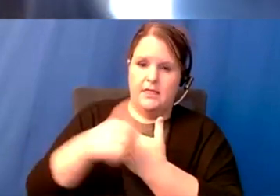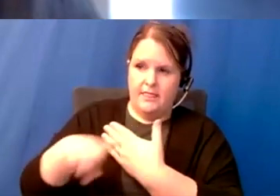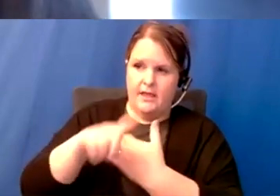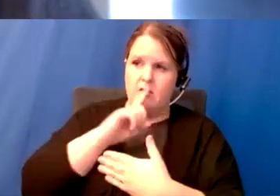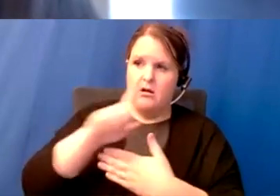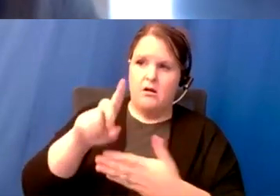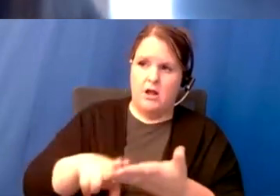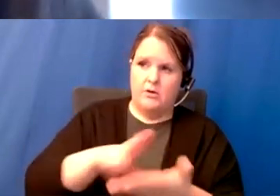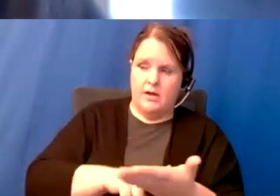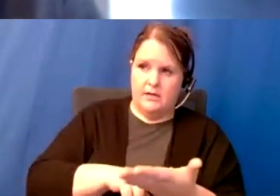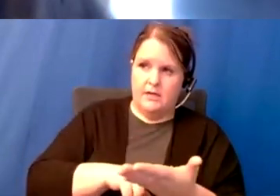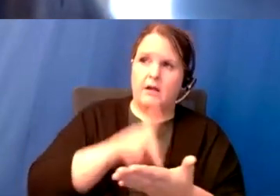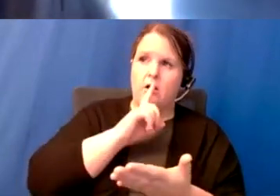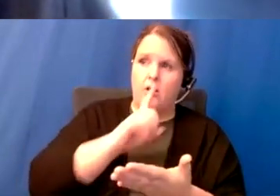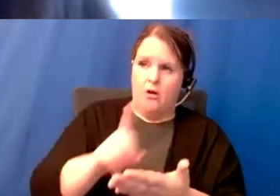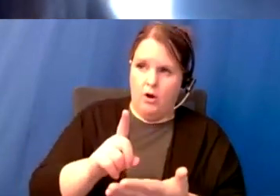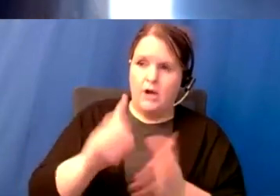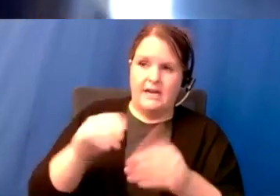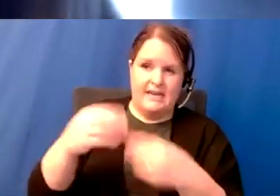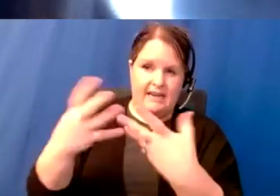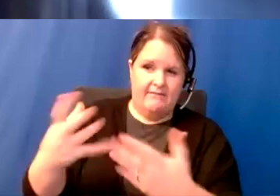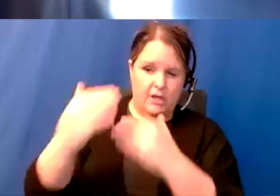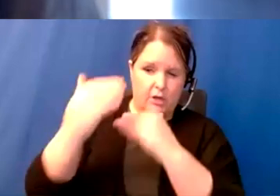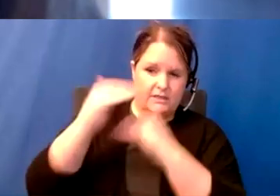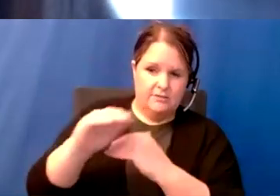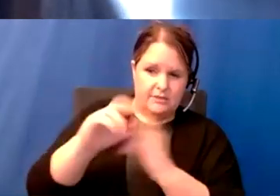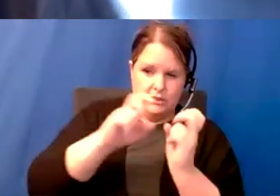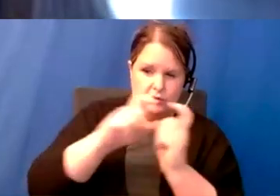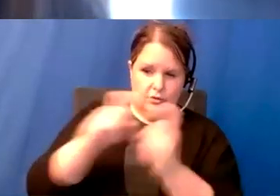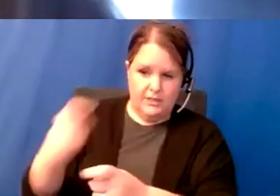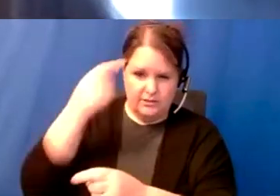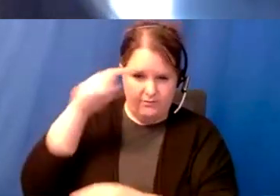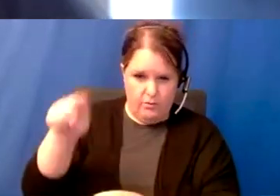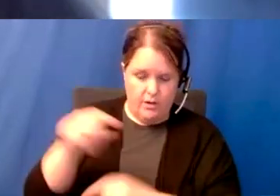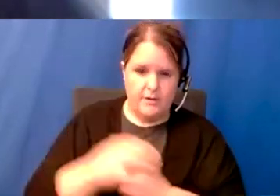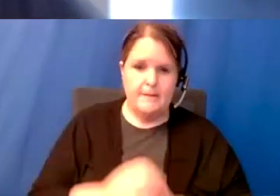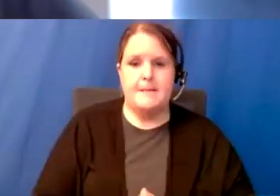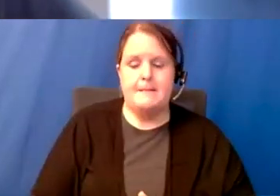contracted on is the project that they are giving a restricted donation for.